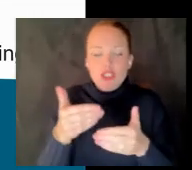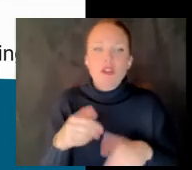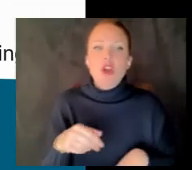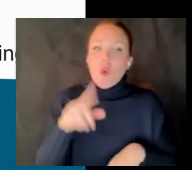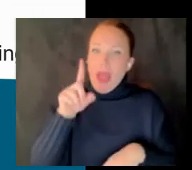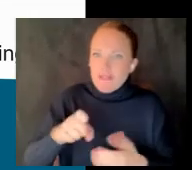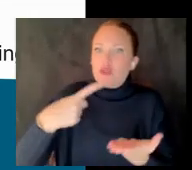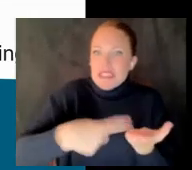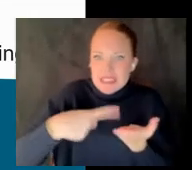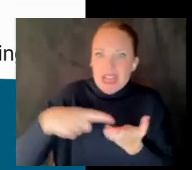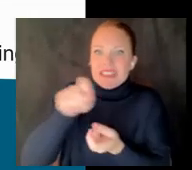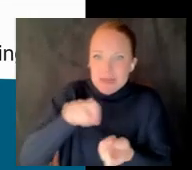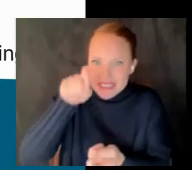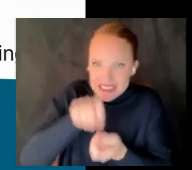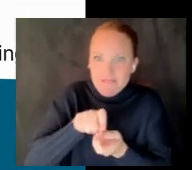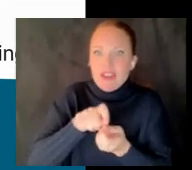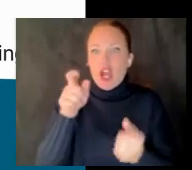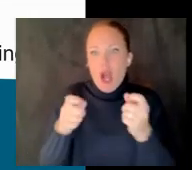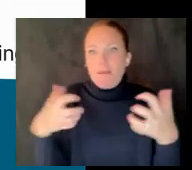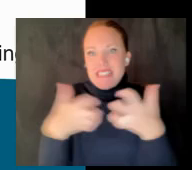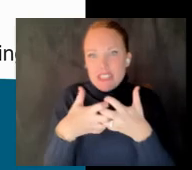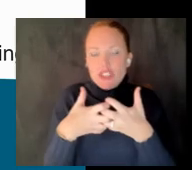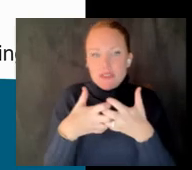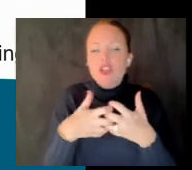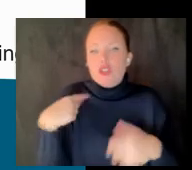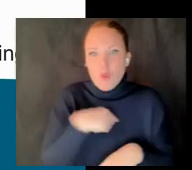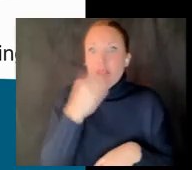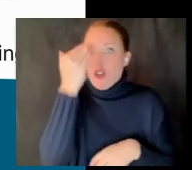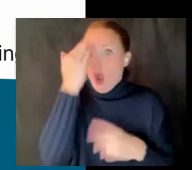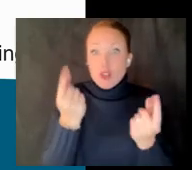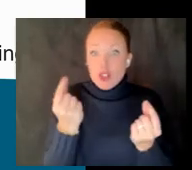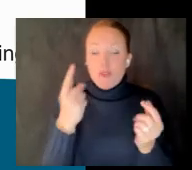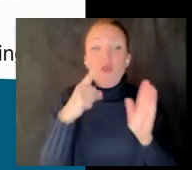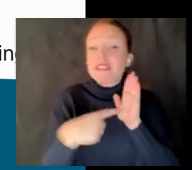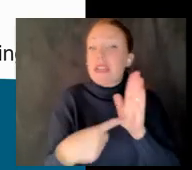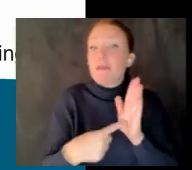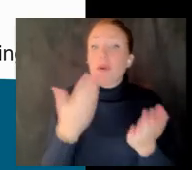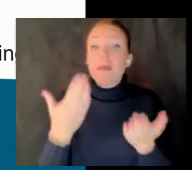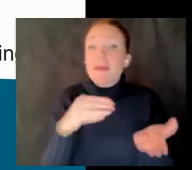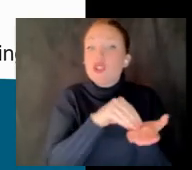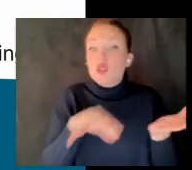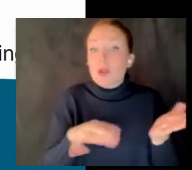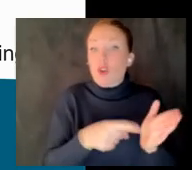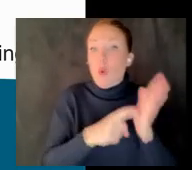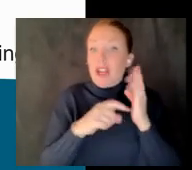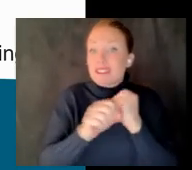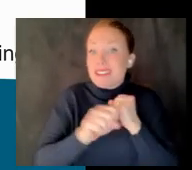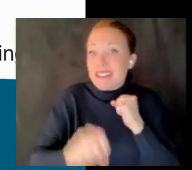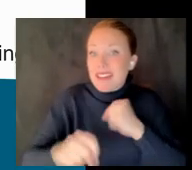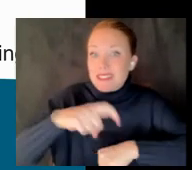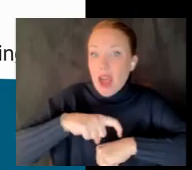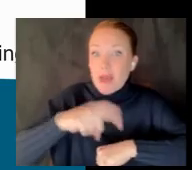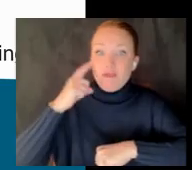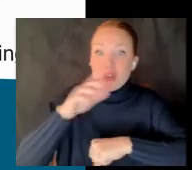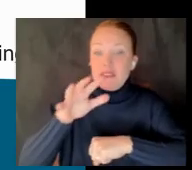be implemented with fidelity. For example, if we know a student will need extended time for assignments, the plan will want to